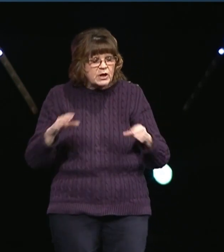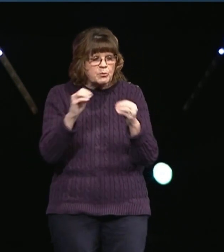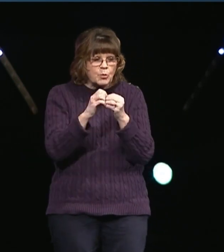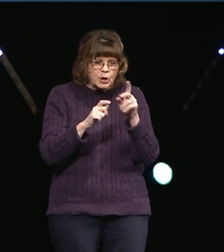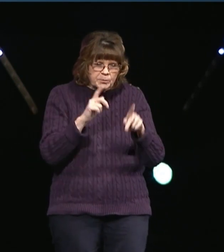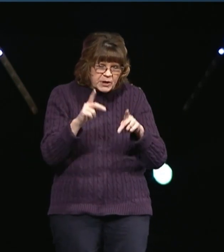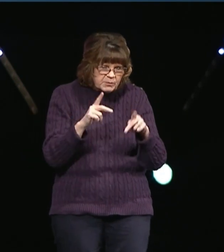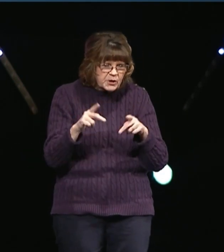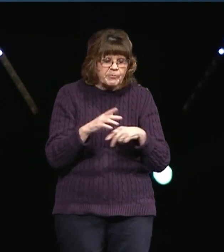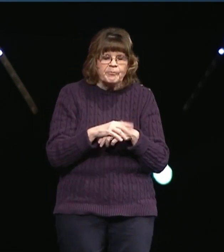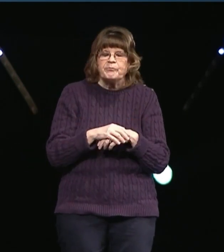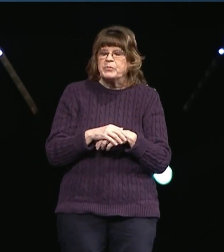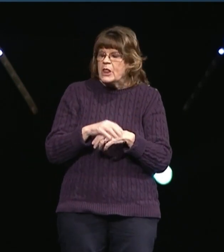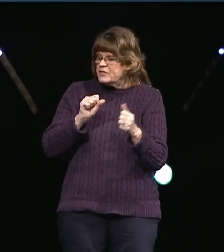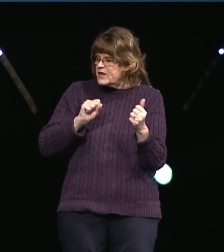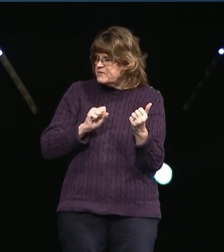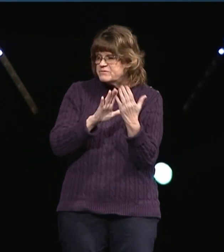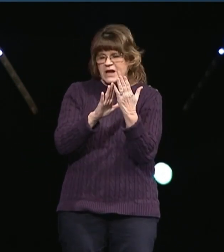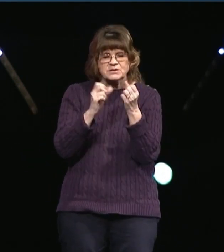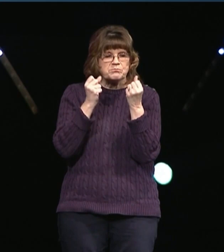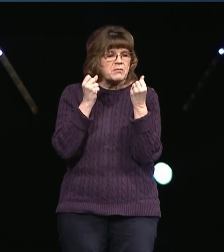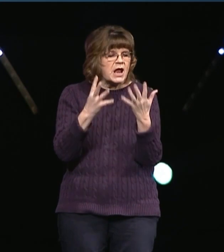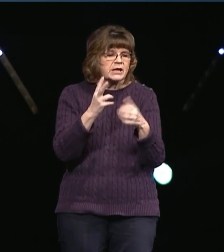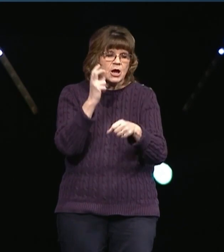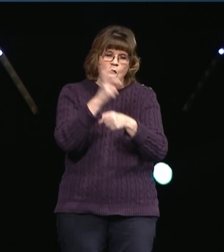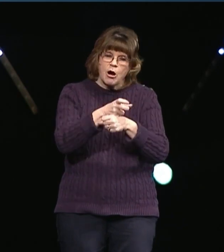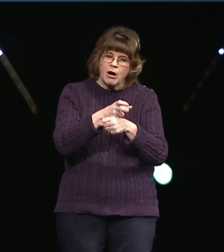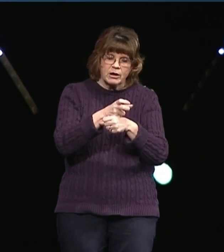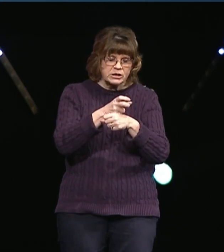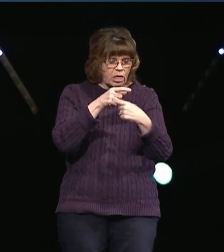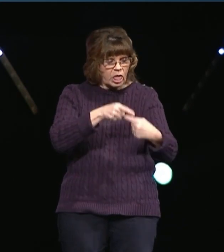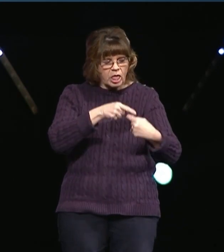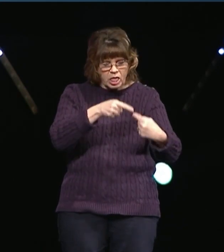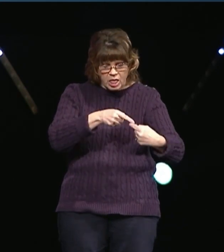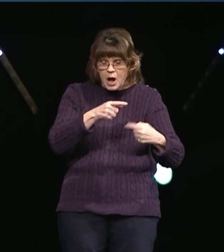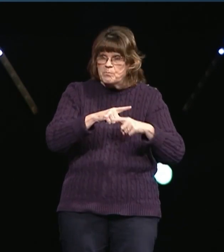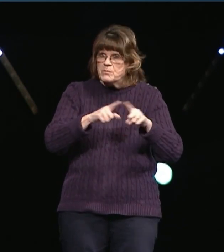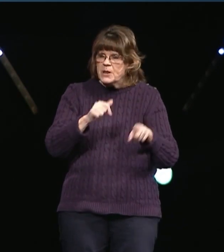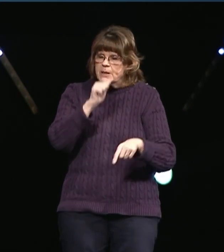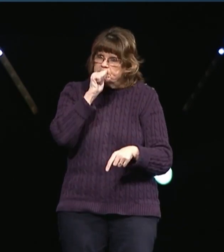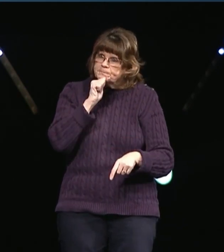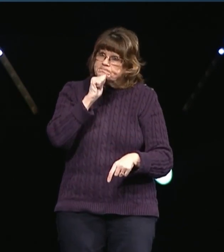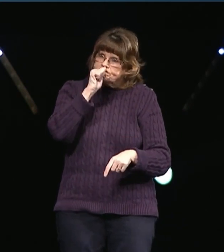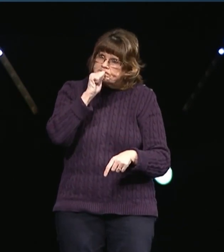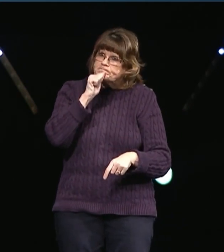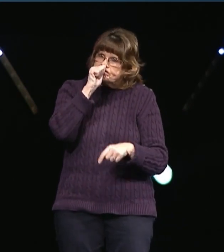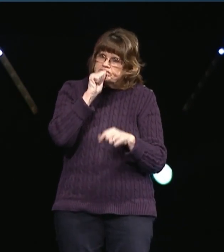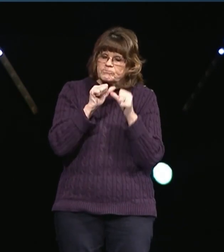countless obstacles and experienced many hardships, but they persevered, motivated by their genuine, Christ-inspired love for